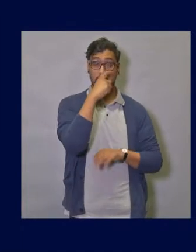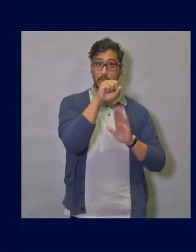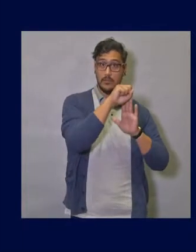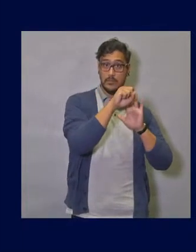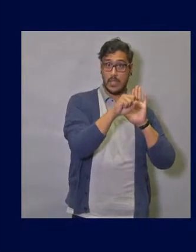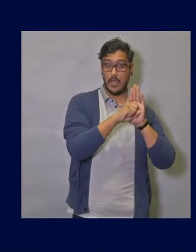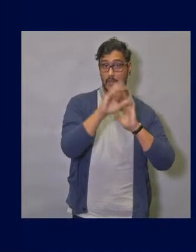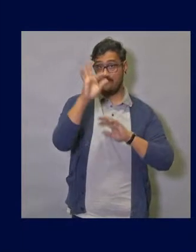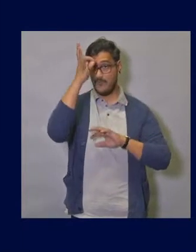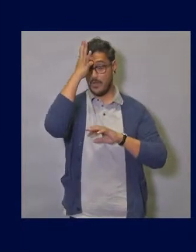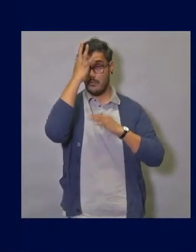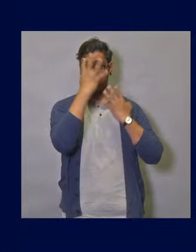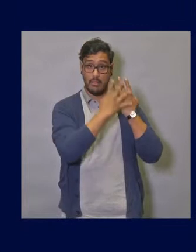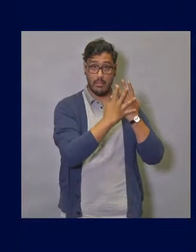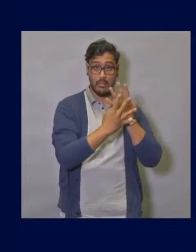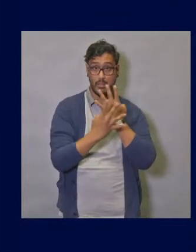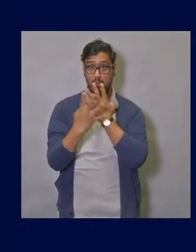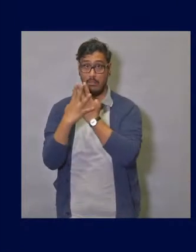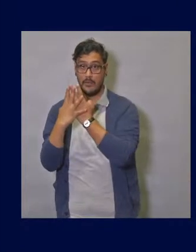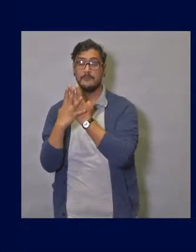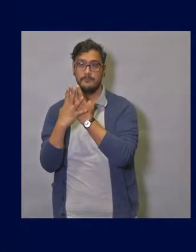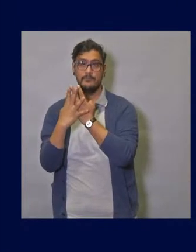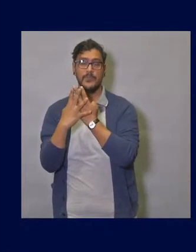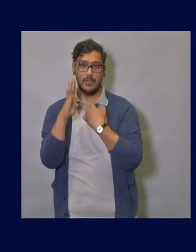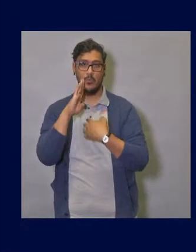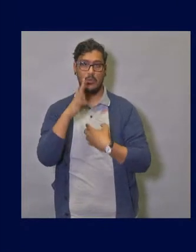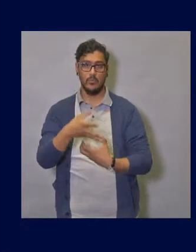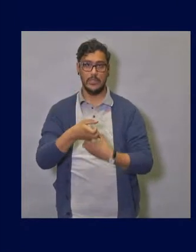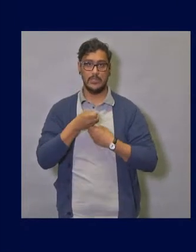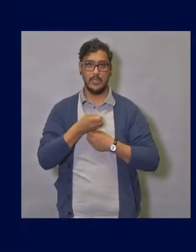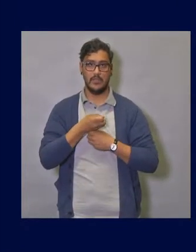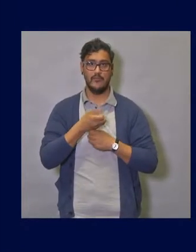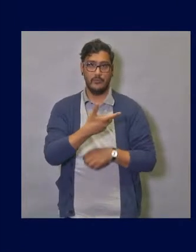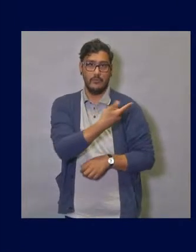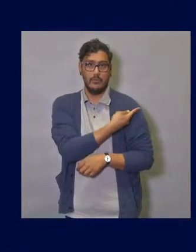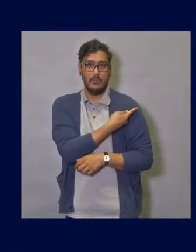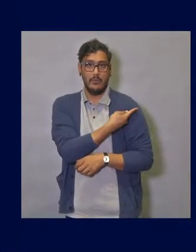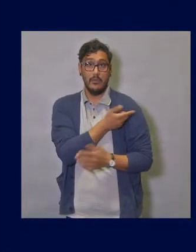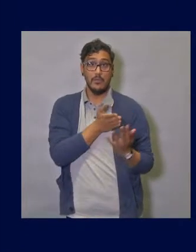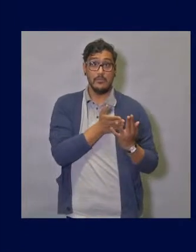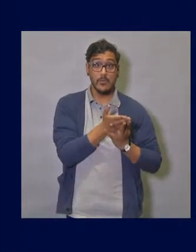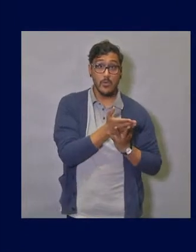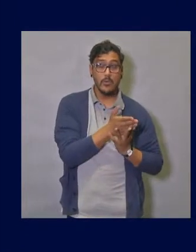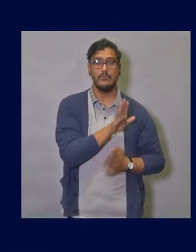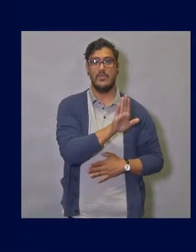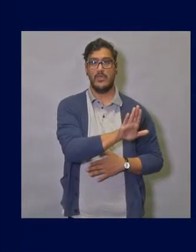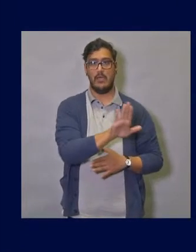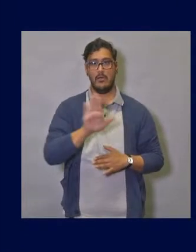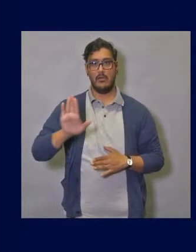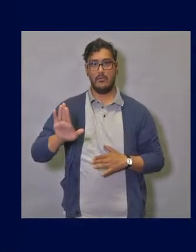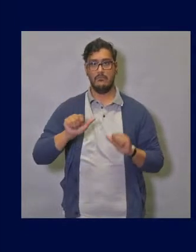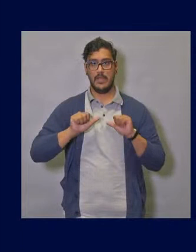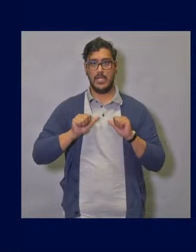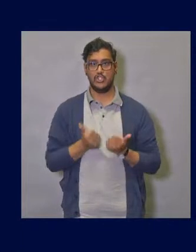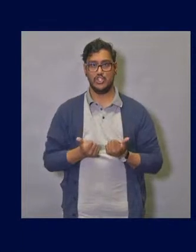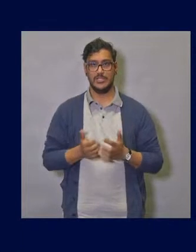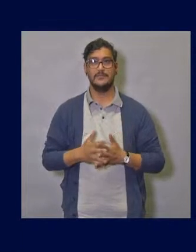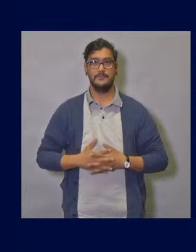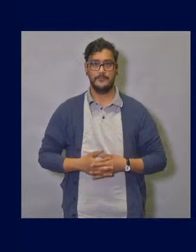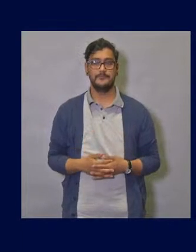federal correctional facilities are receiving their vaccine through their respective agencies. I'll take the next